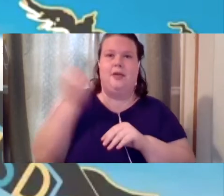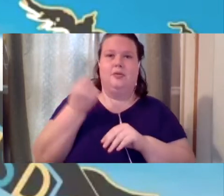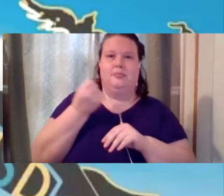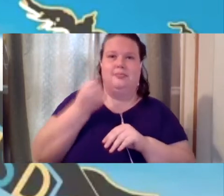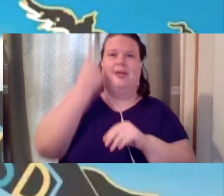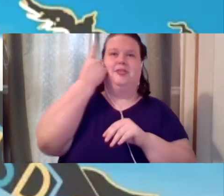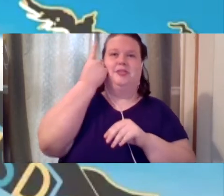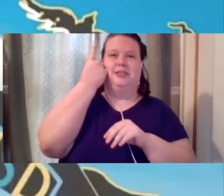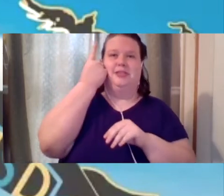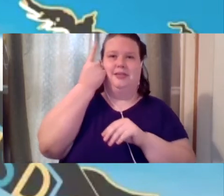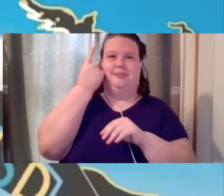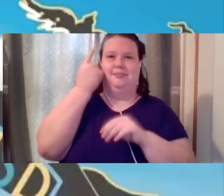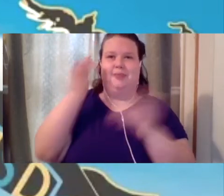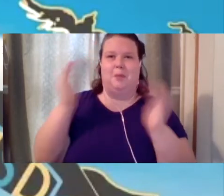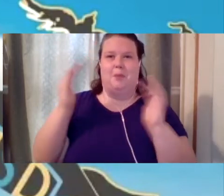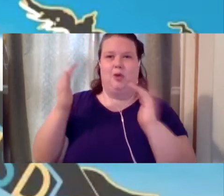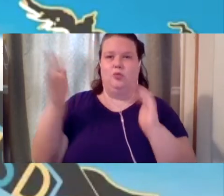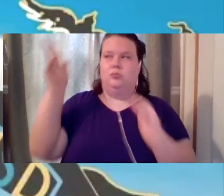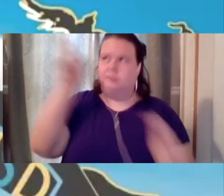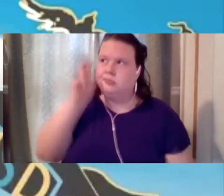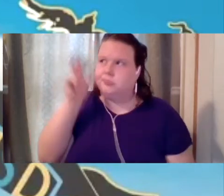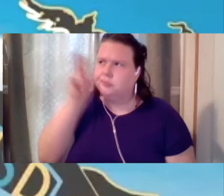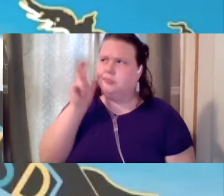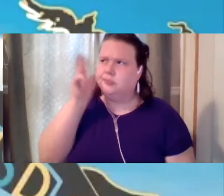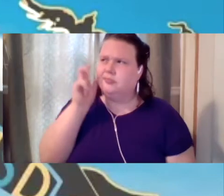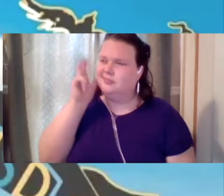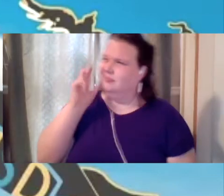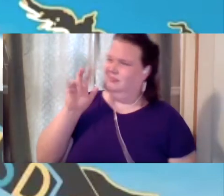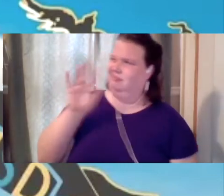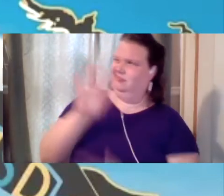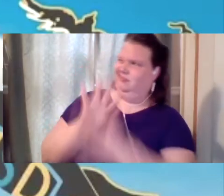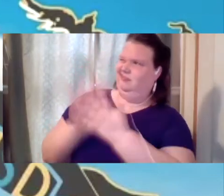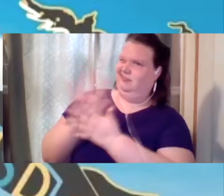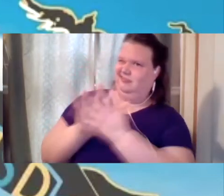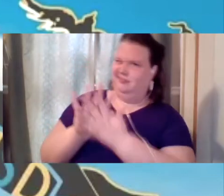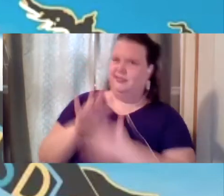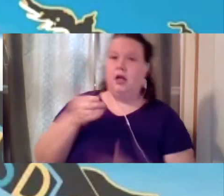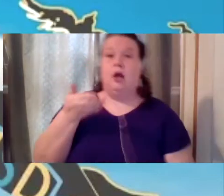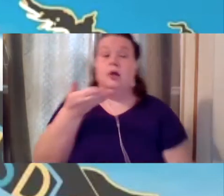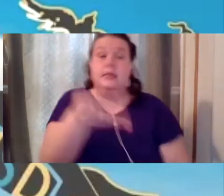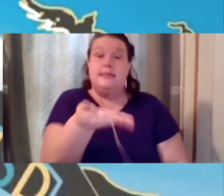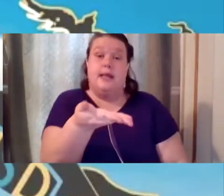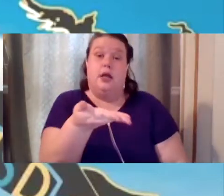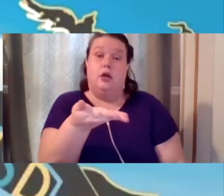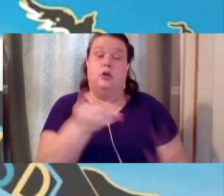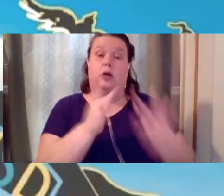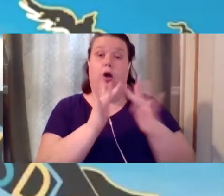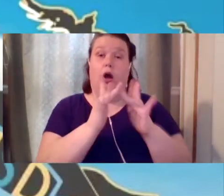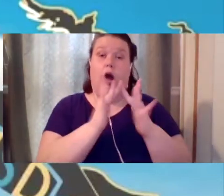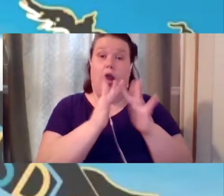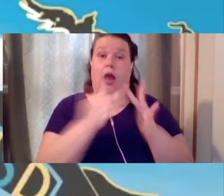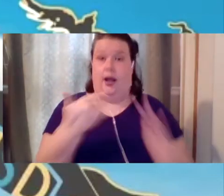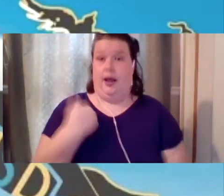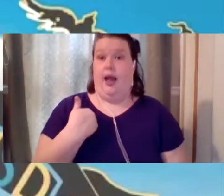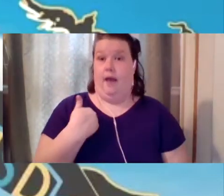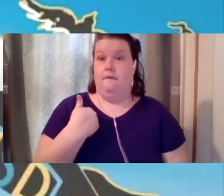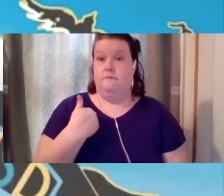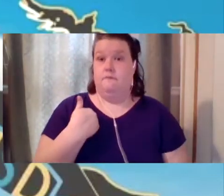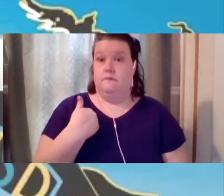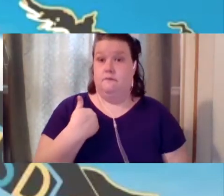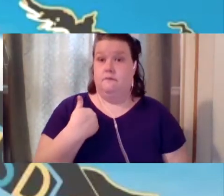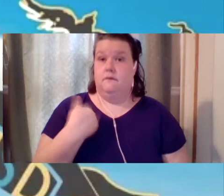as well, but that information is, is there. Um, if you're interested in looking at it before it gets presented formally to the committee.